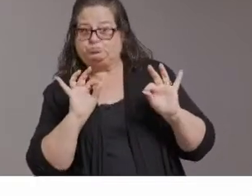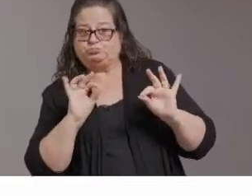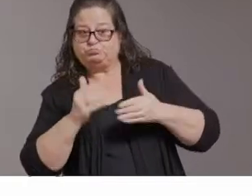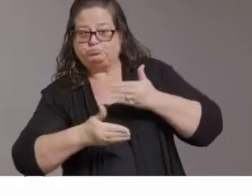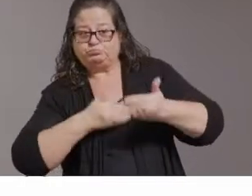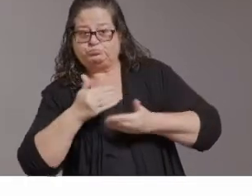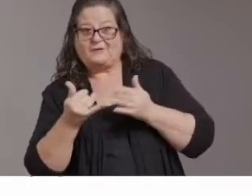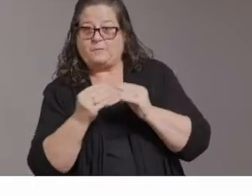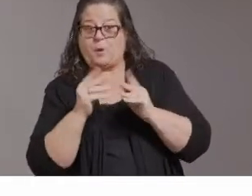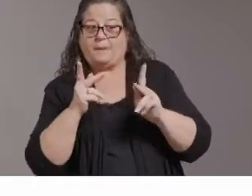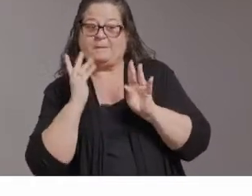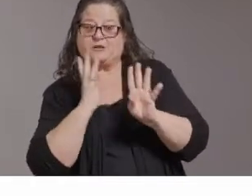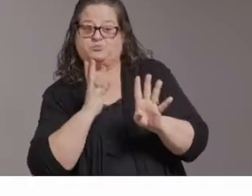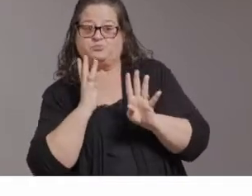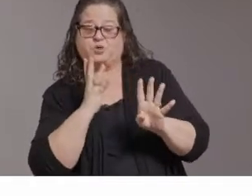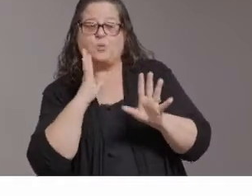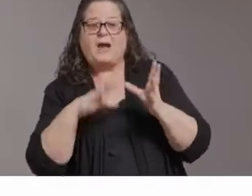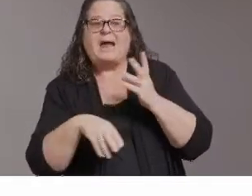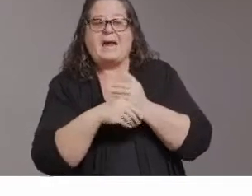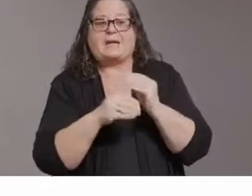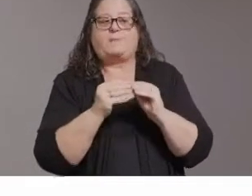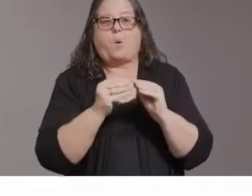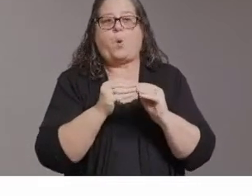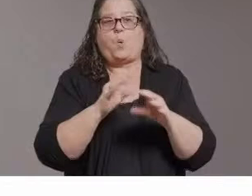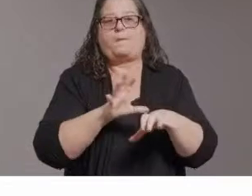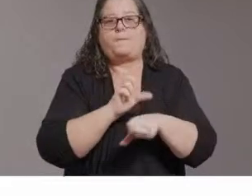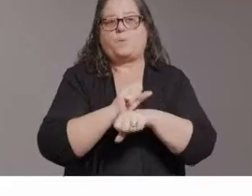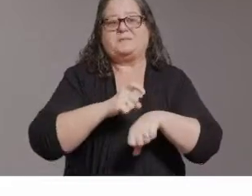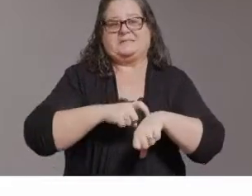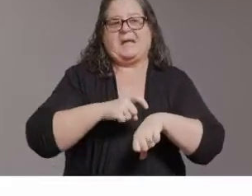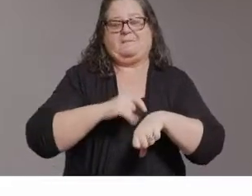to add additional appointments at that site.